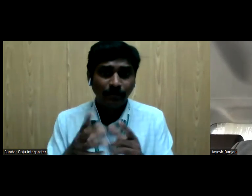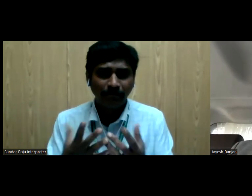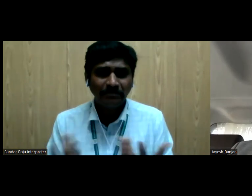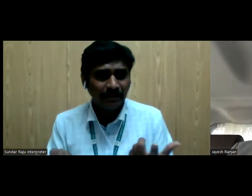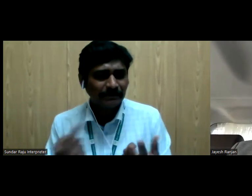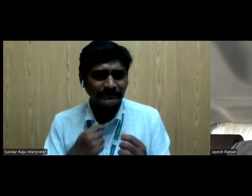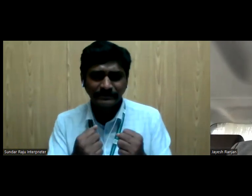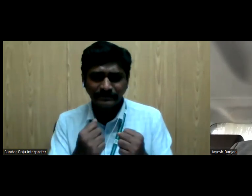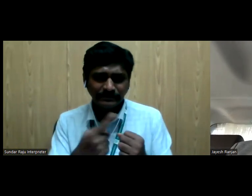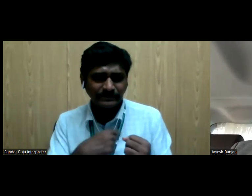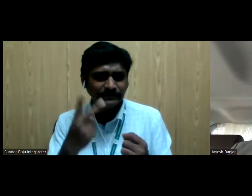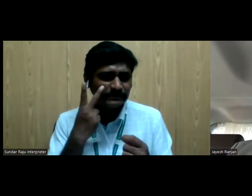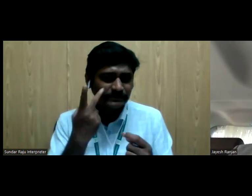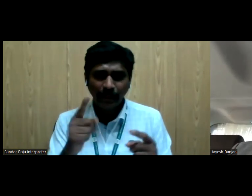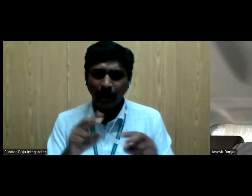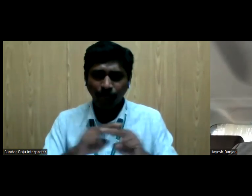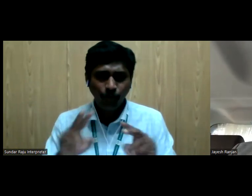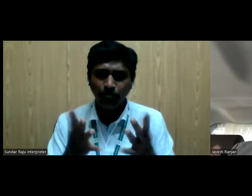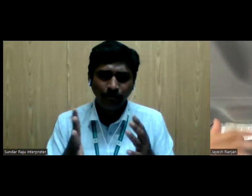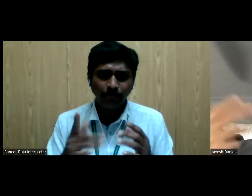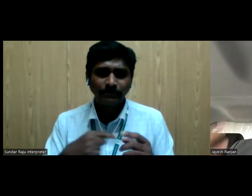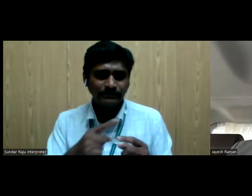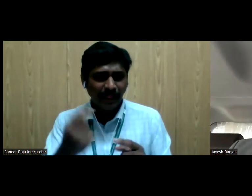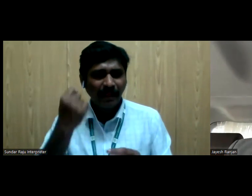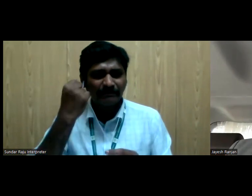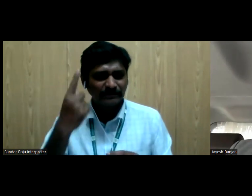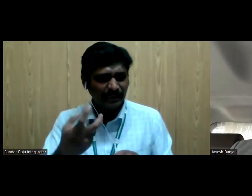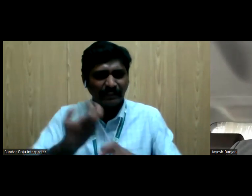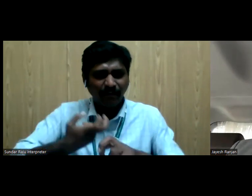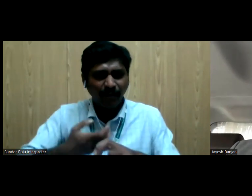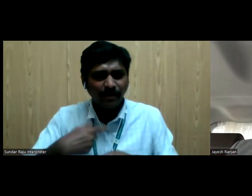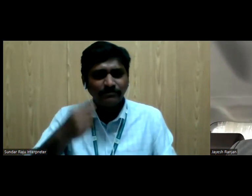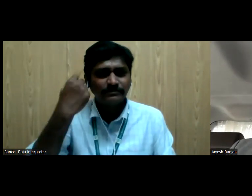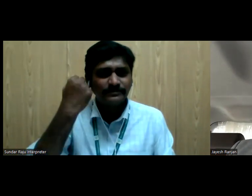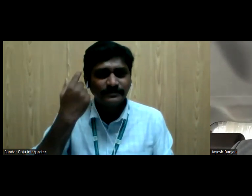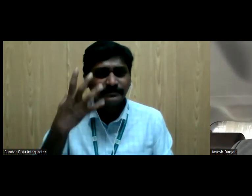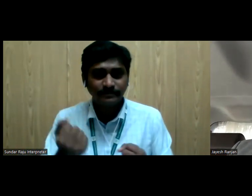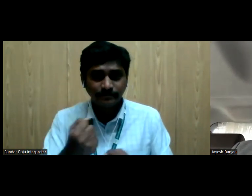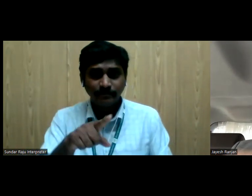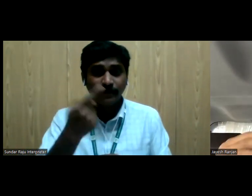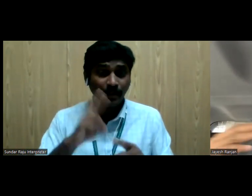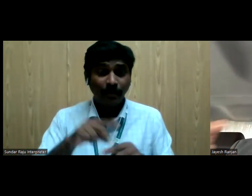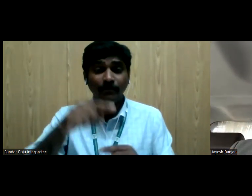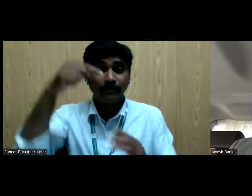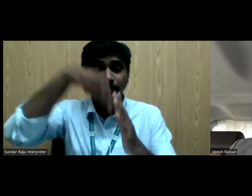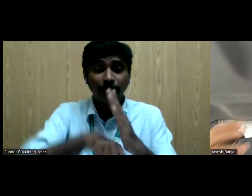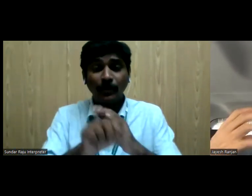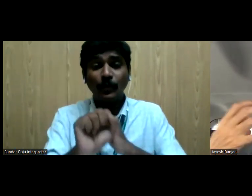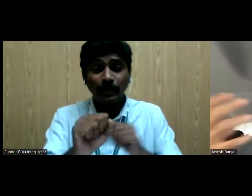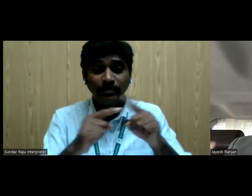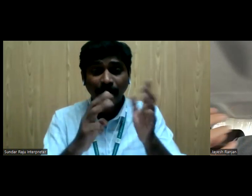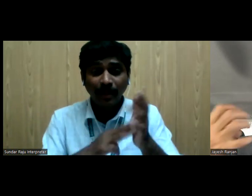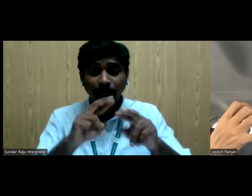course, it's not intuitively very difficult to understand, because if your intellect development is of a completely different